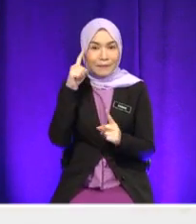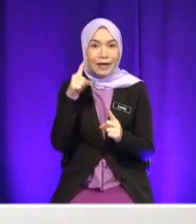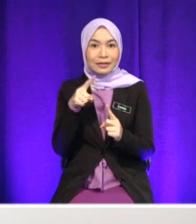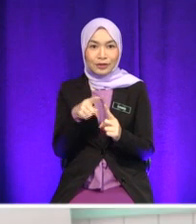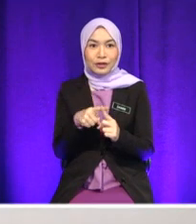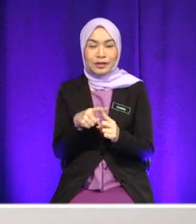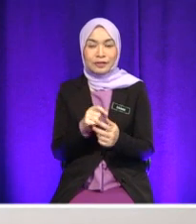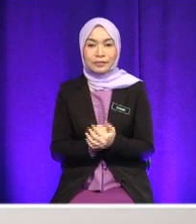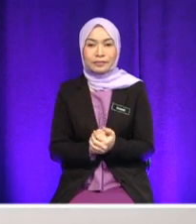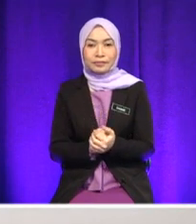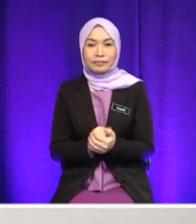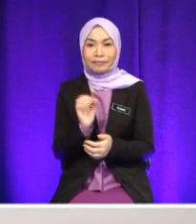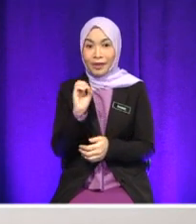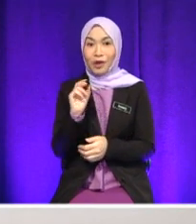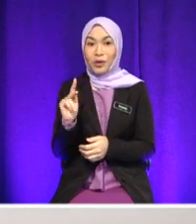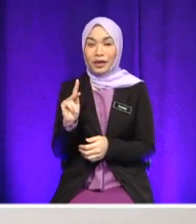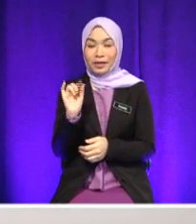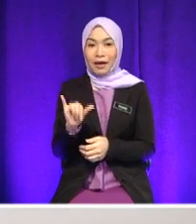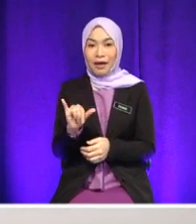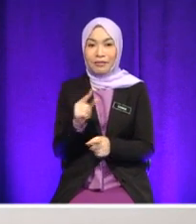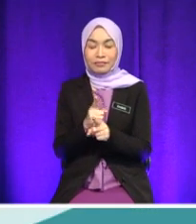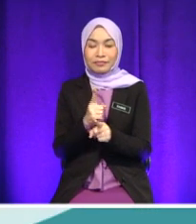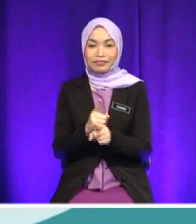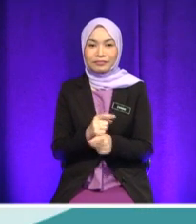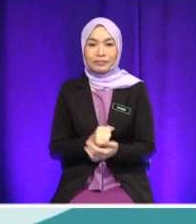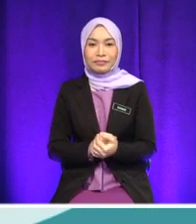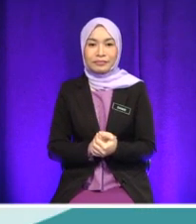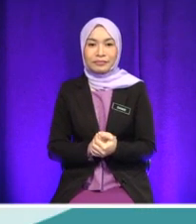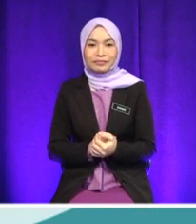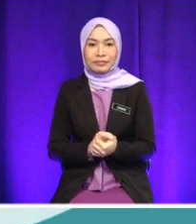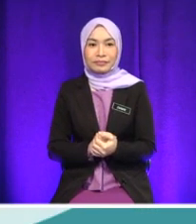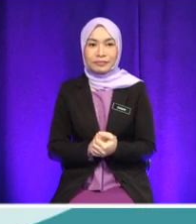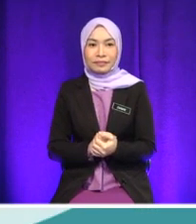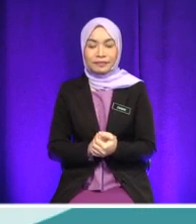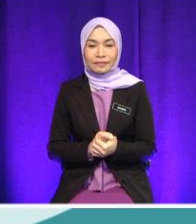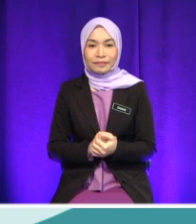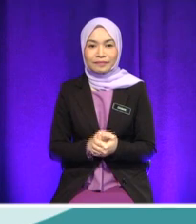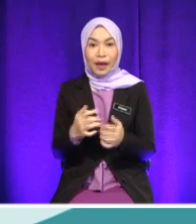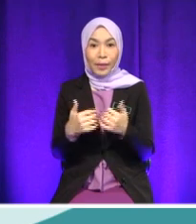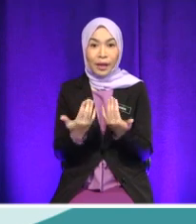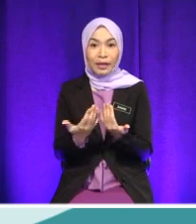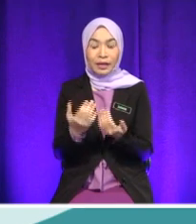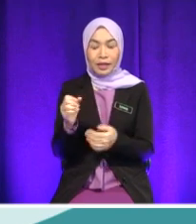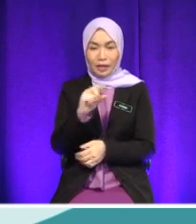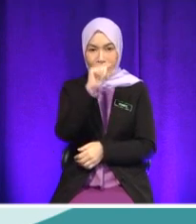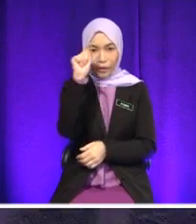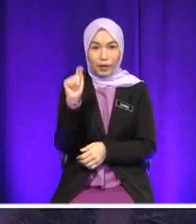have a point, but okay, yeah. Let's check. Yes, P. Okay. How about question number 5?